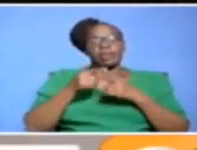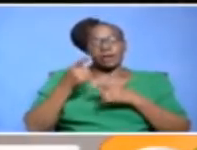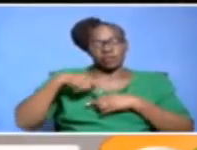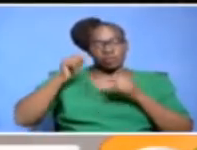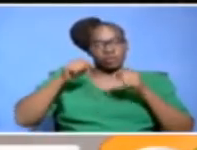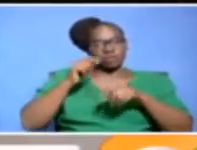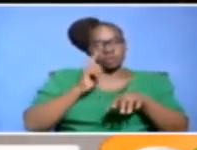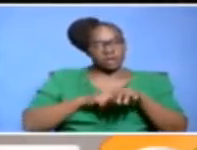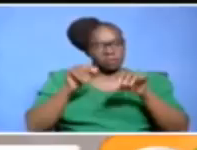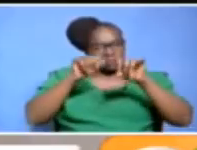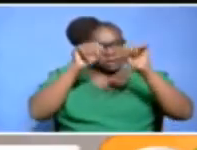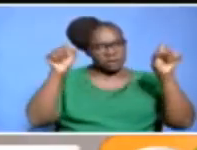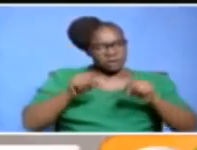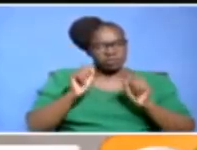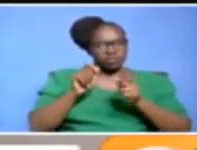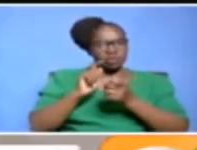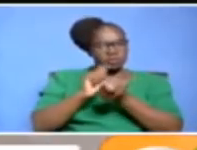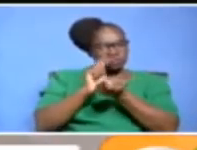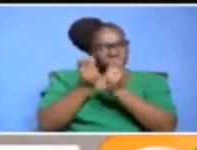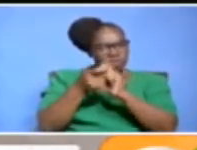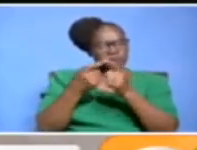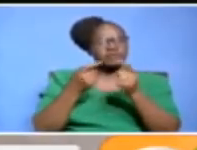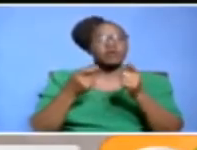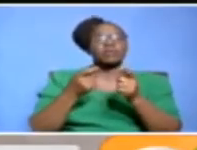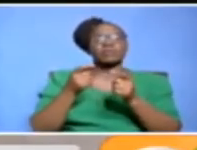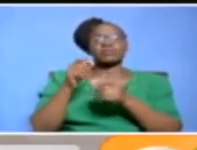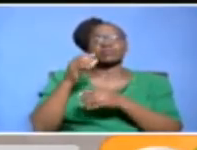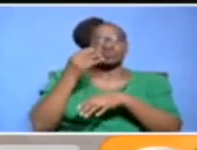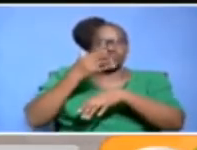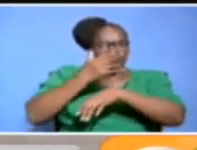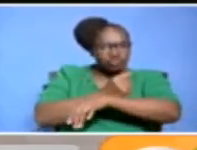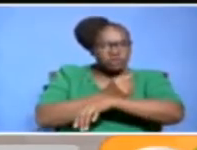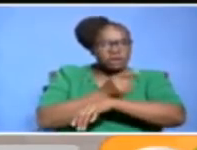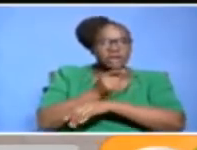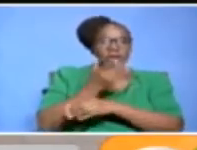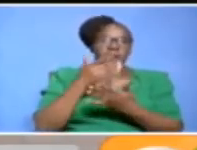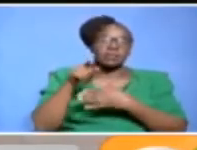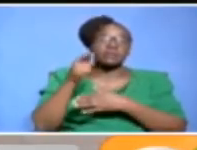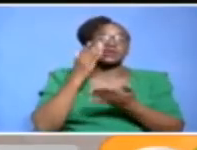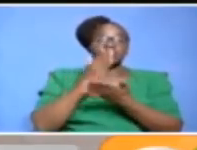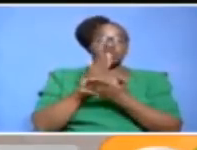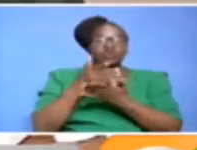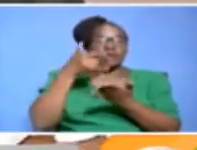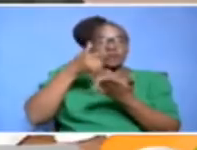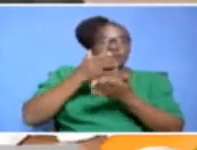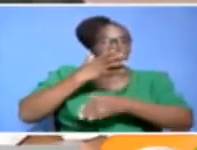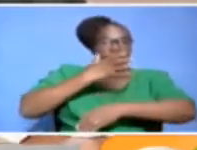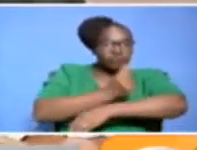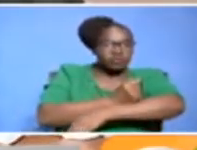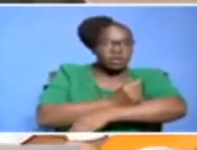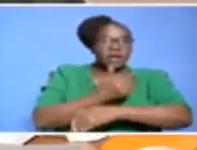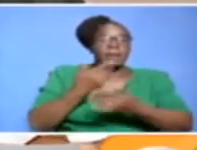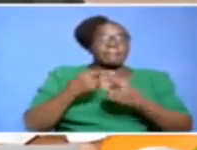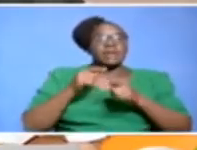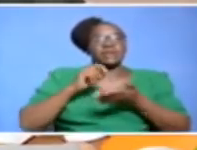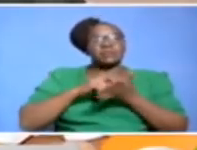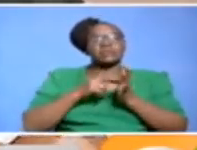the system to rehabilitate him from the drugs, because maybe he committed the crime because of the drugs. So we're not saying that he has